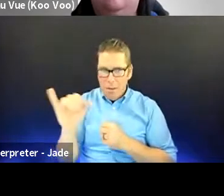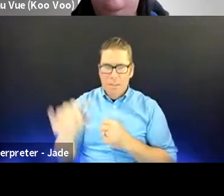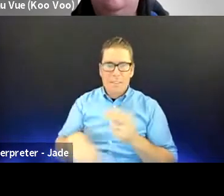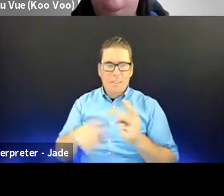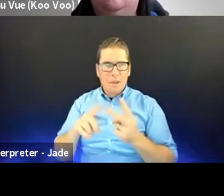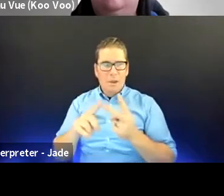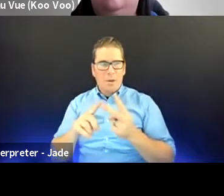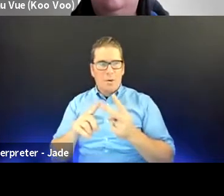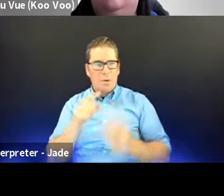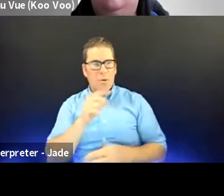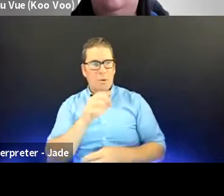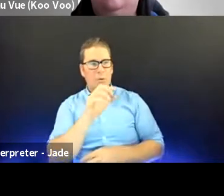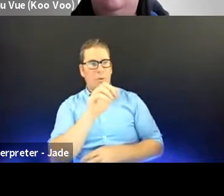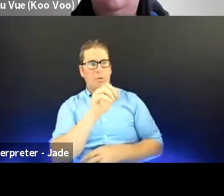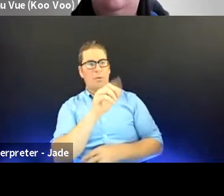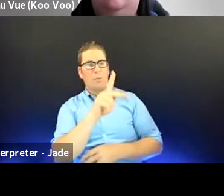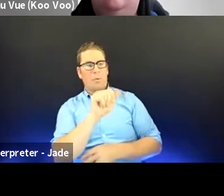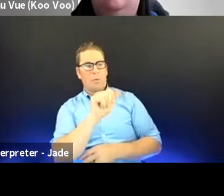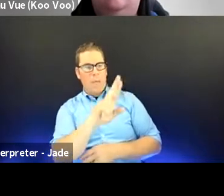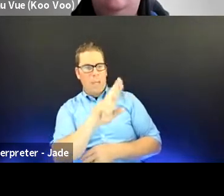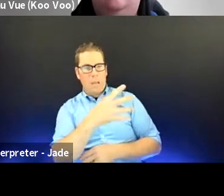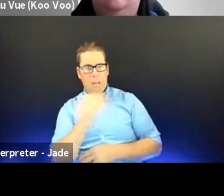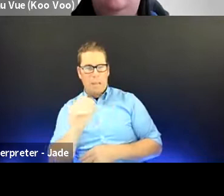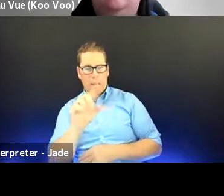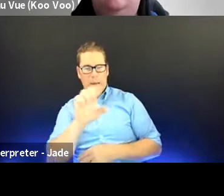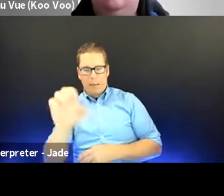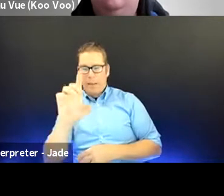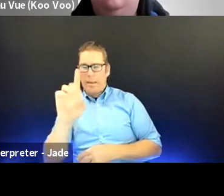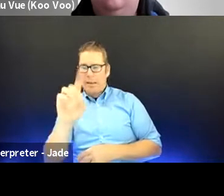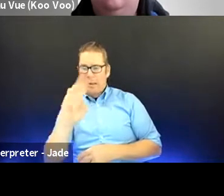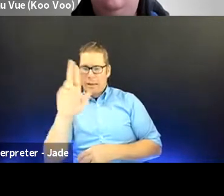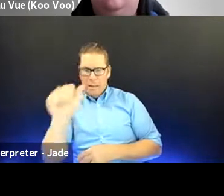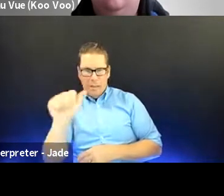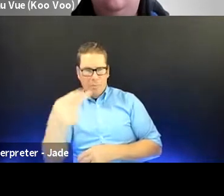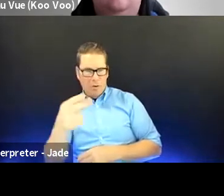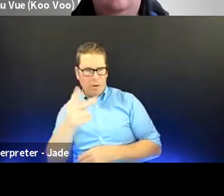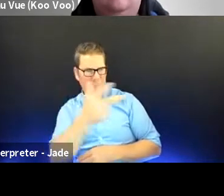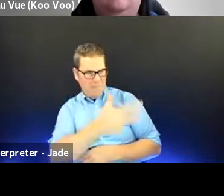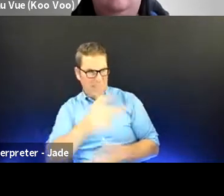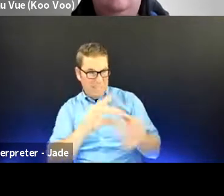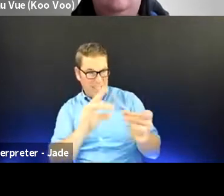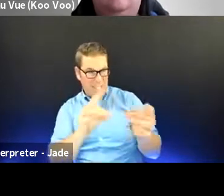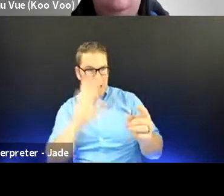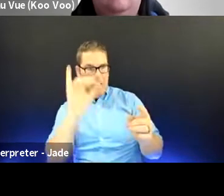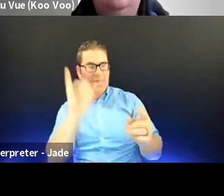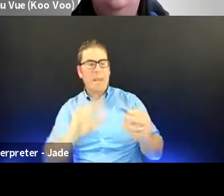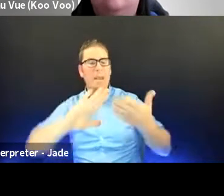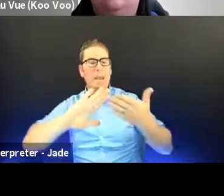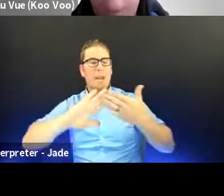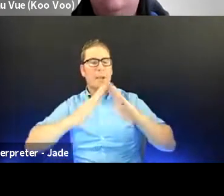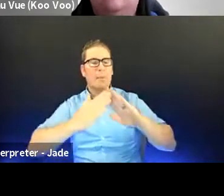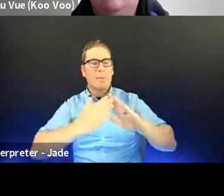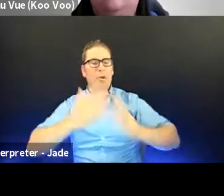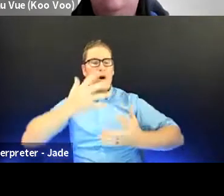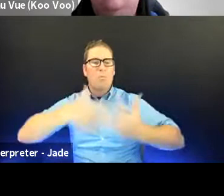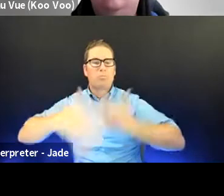Lee said and Deborah said earlier, is having that sense of community and helping each other. But that community sense is so important. It gives you value.